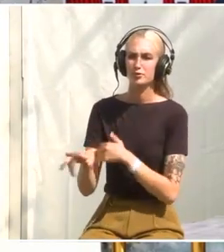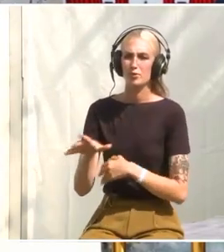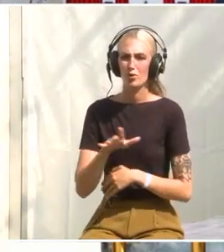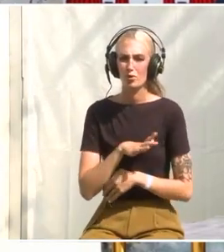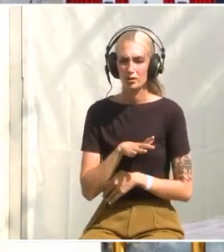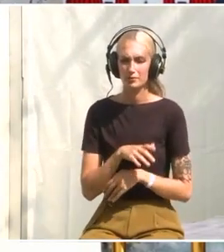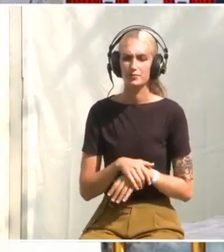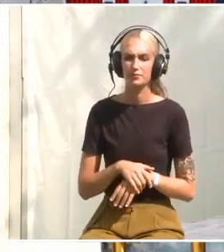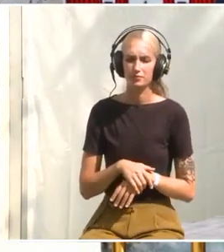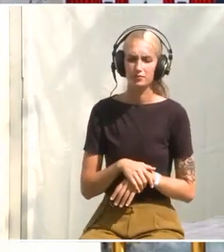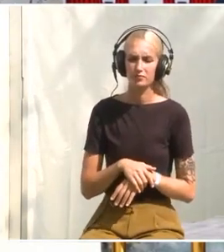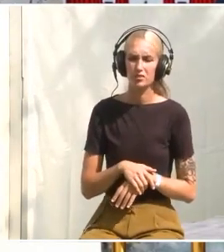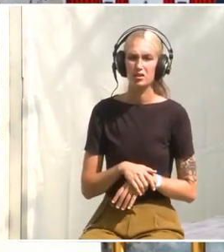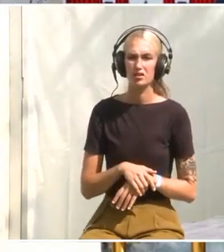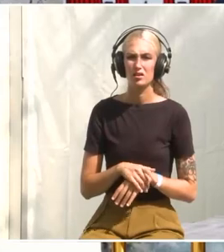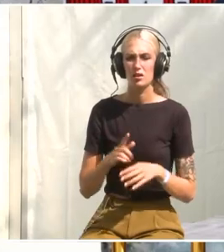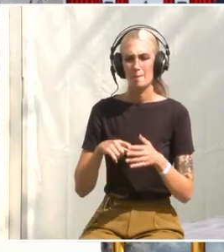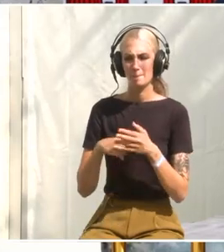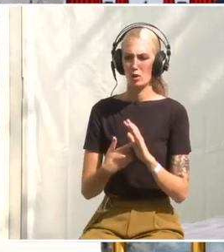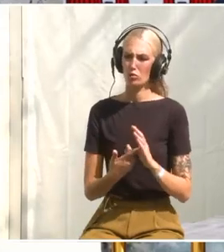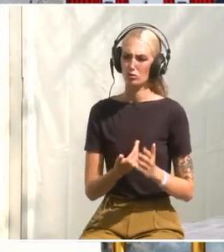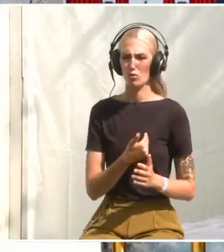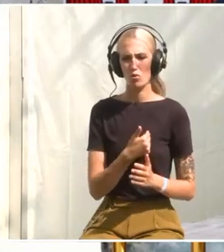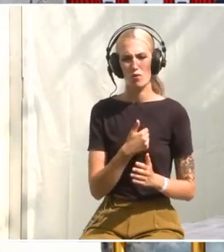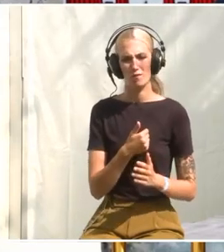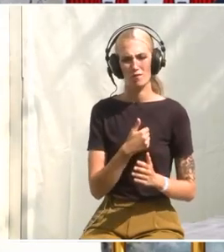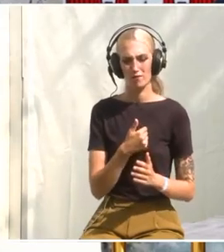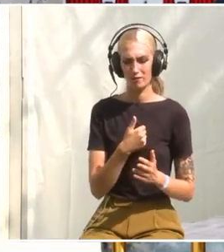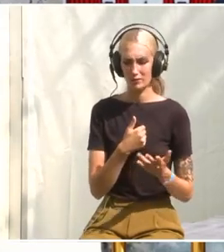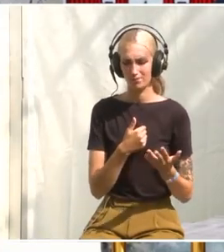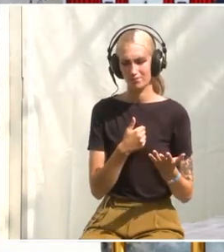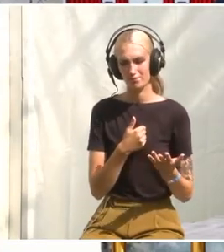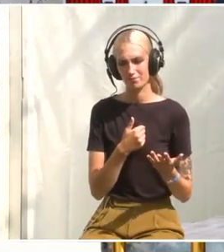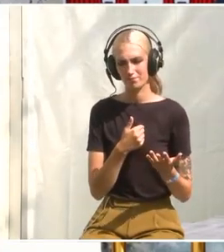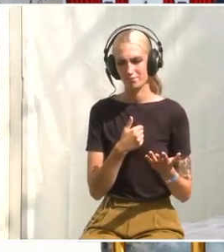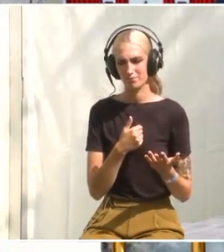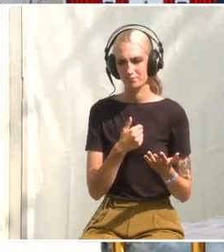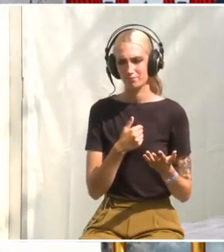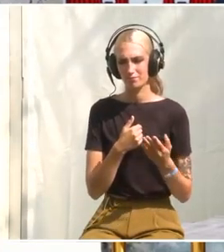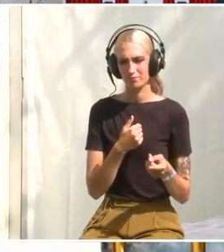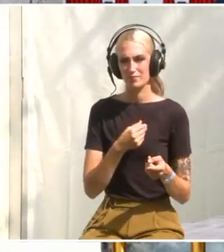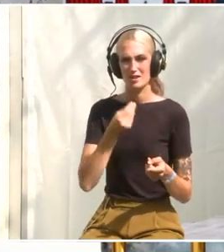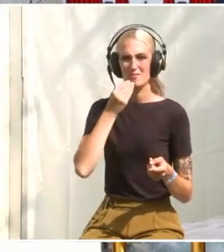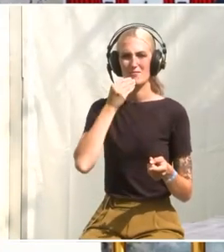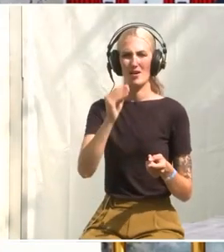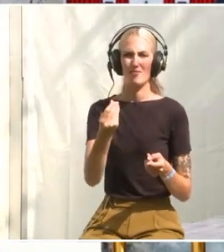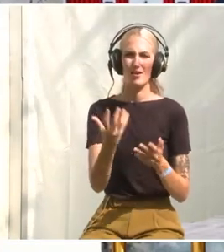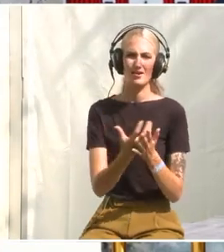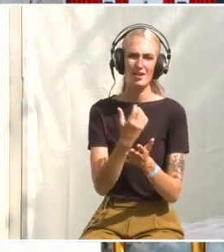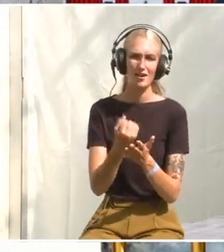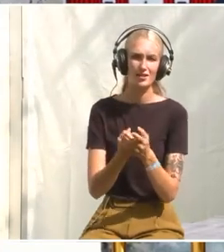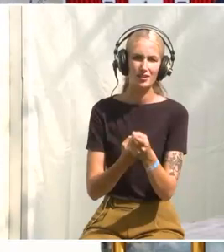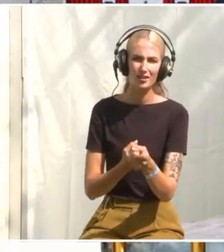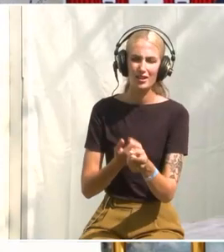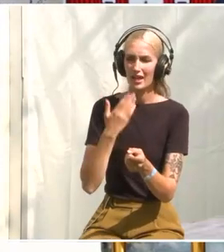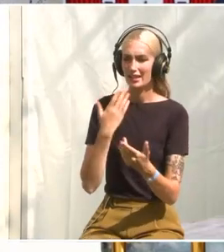mainly because of the desire to get better bang for the buck. So people went to areas where the